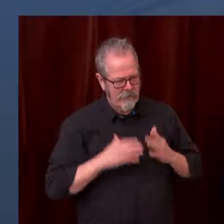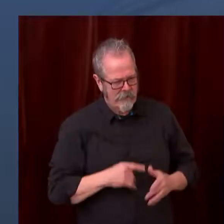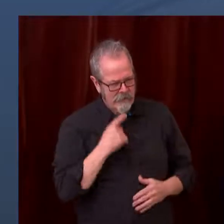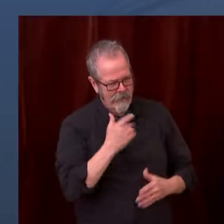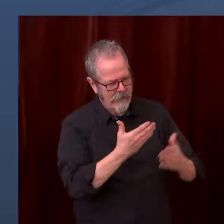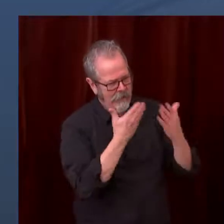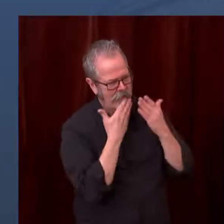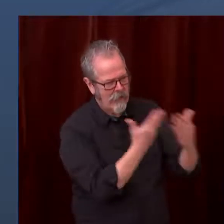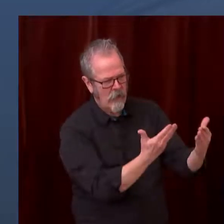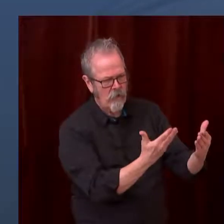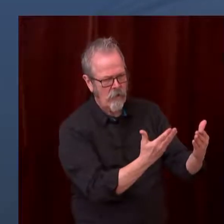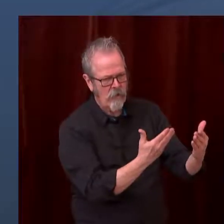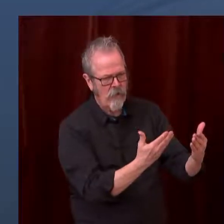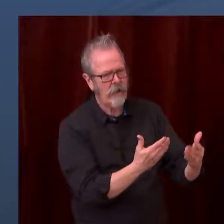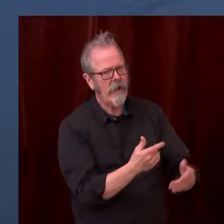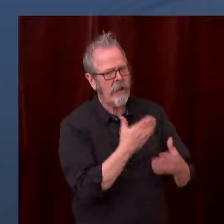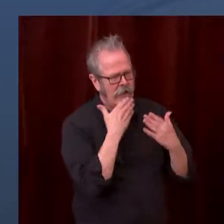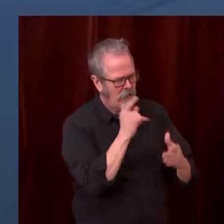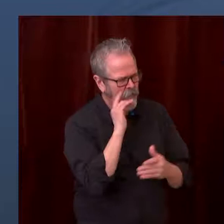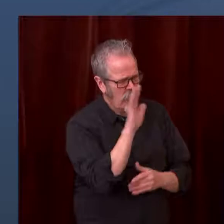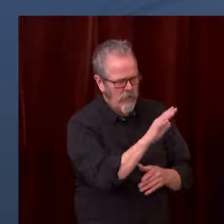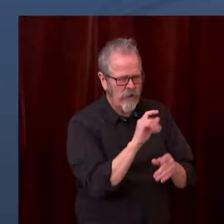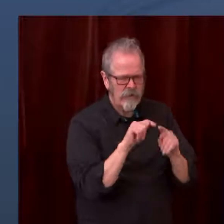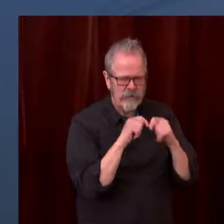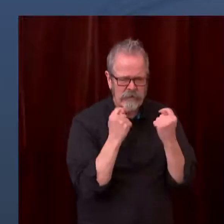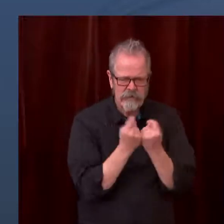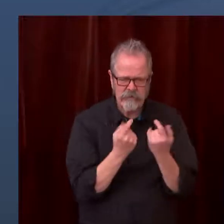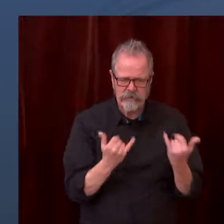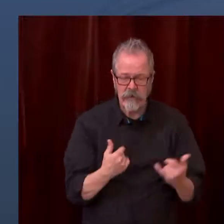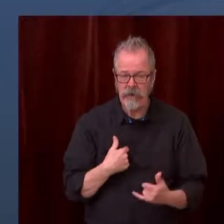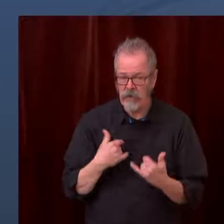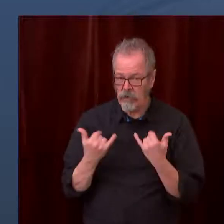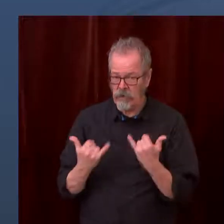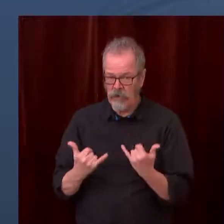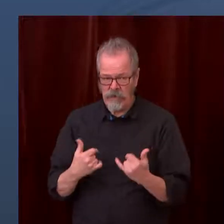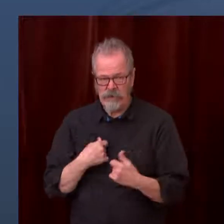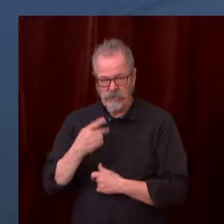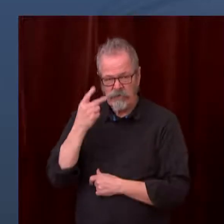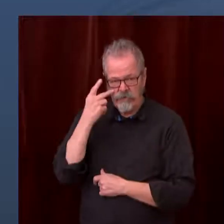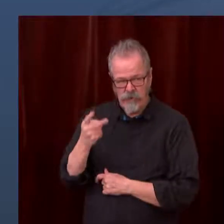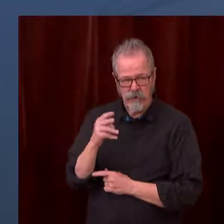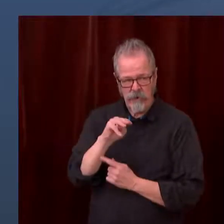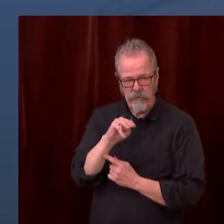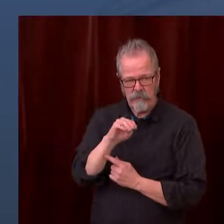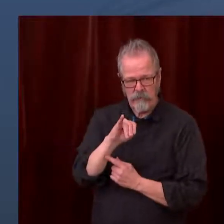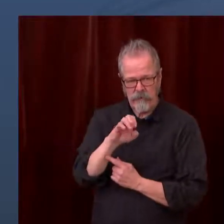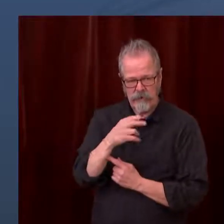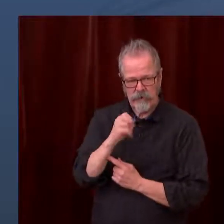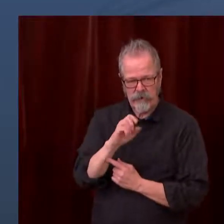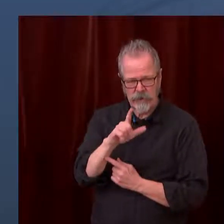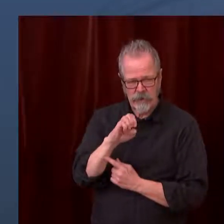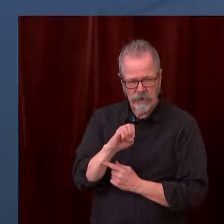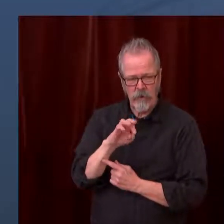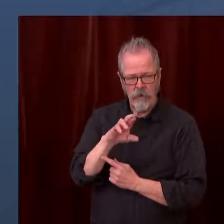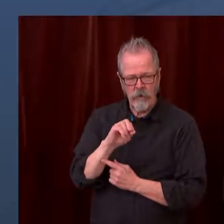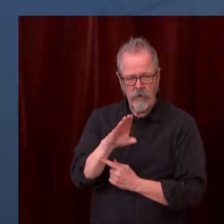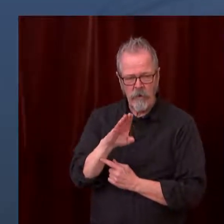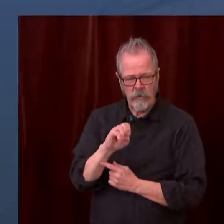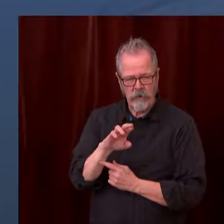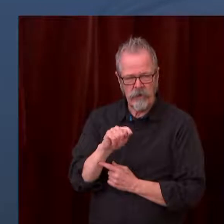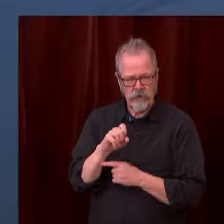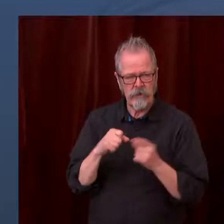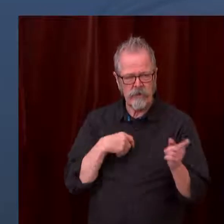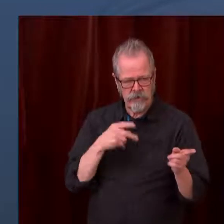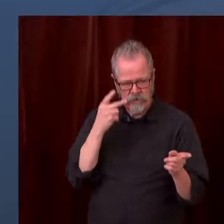Michelle Roberts in action today at the Max Vaccination site. I think it's great that we're working with so many local partners, including those